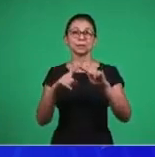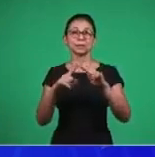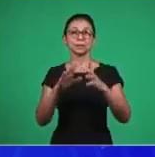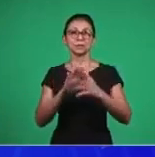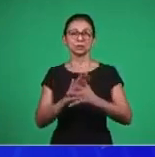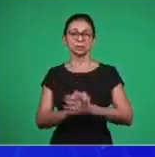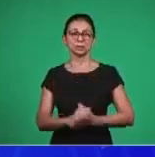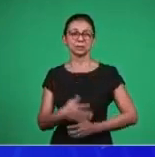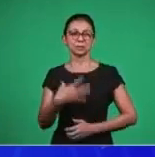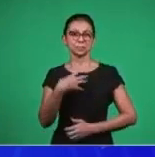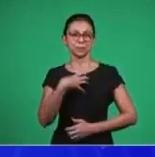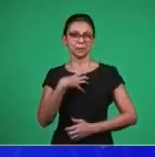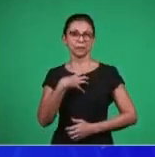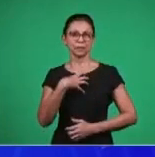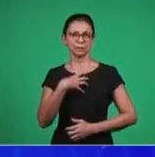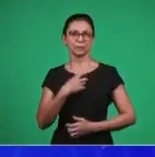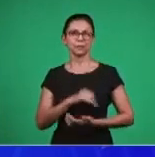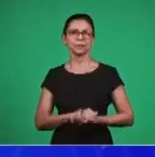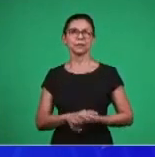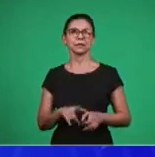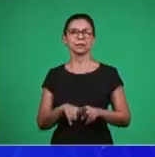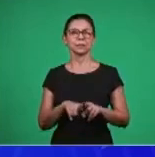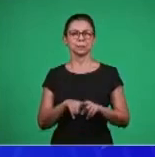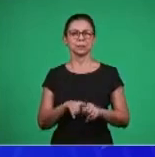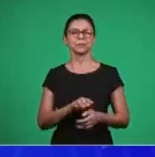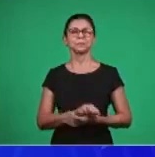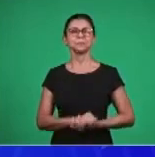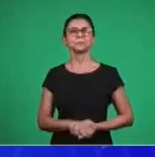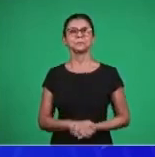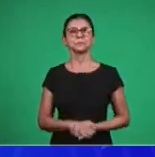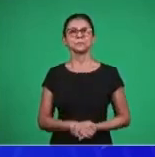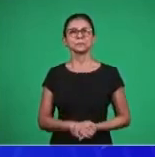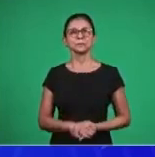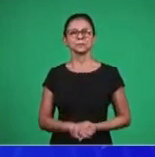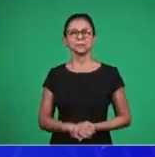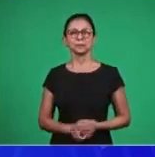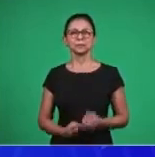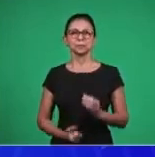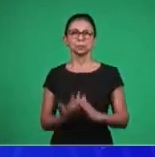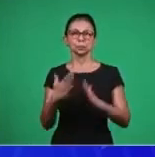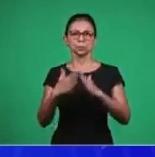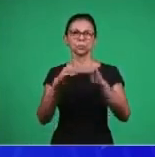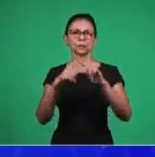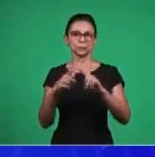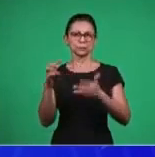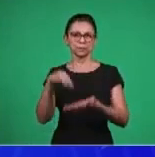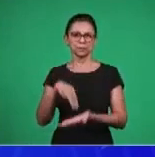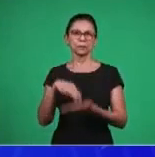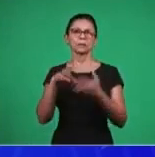in the barrow of Naborg, in the city of Eunápolis, in Bahia. Another church,